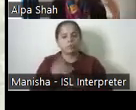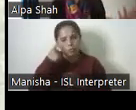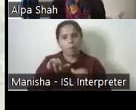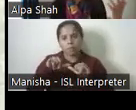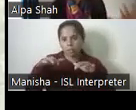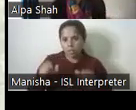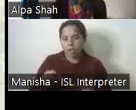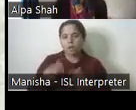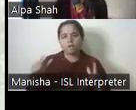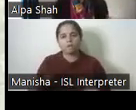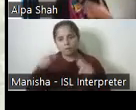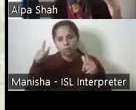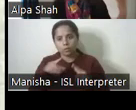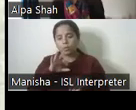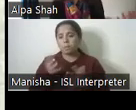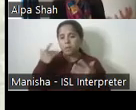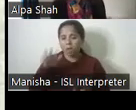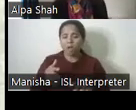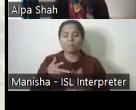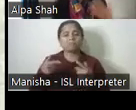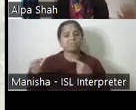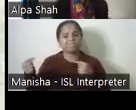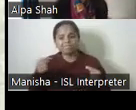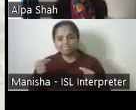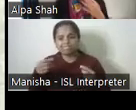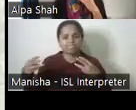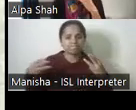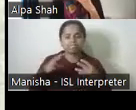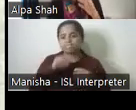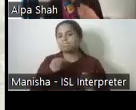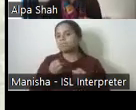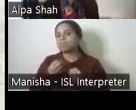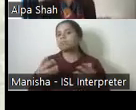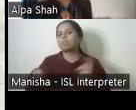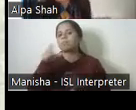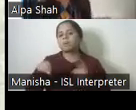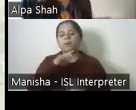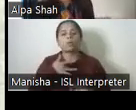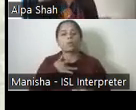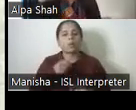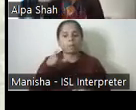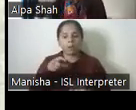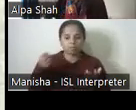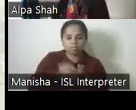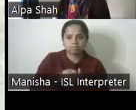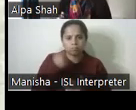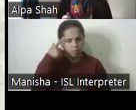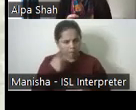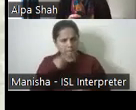you know, all the big battles we had, the Birsa rebellion, the Santal Ho, the Sardari Larai, the Koral